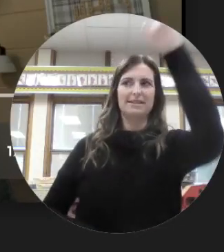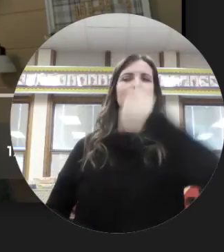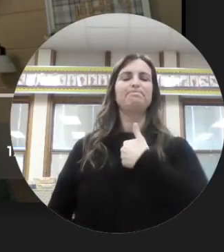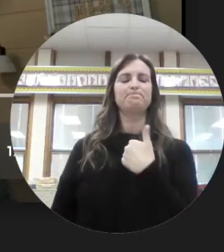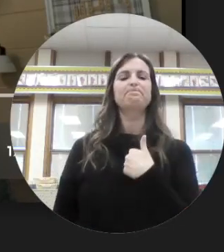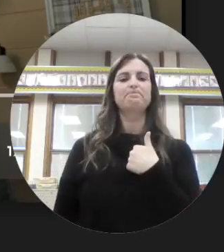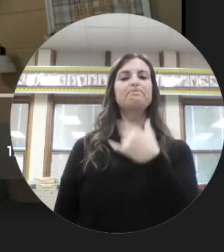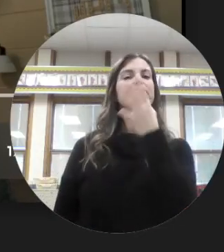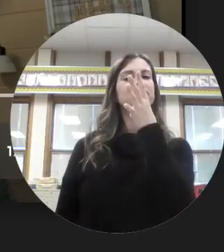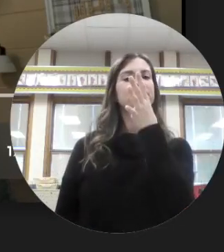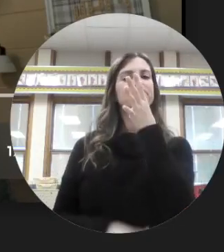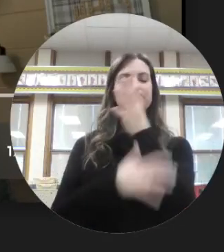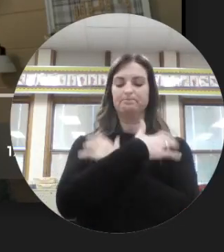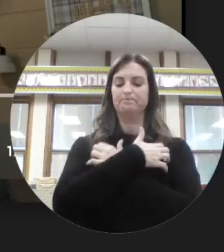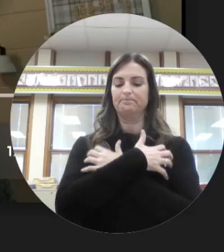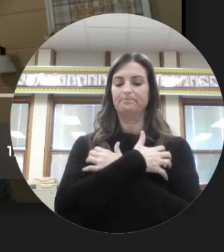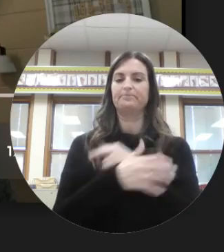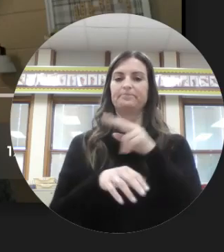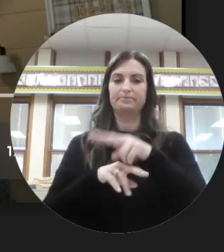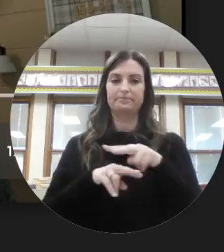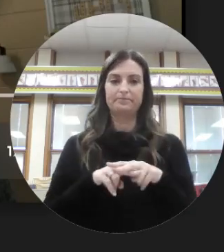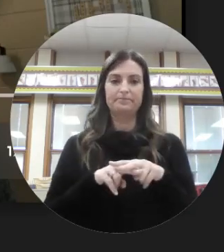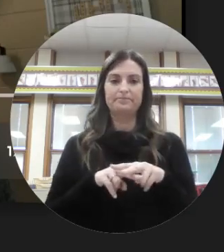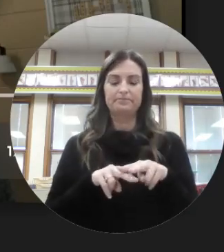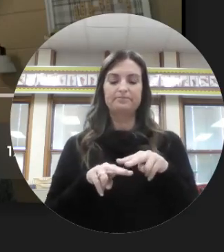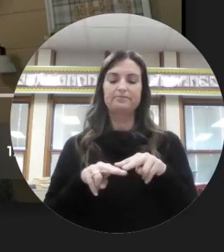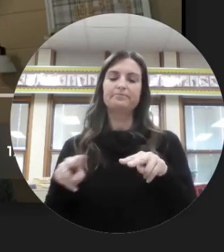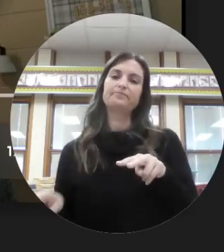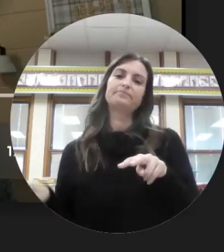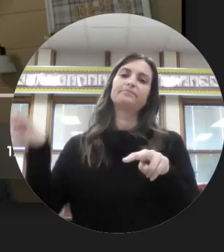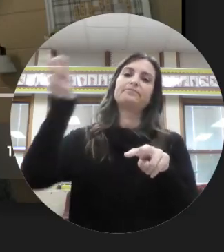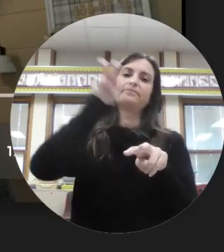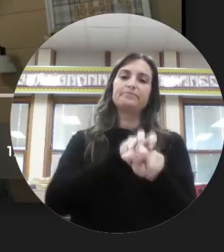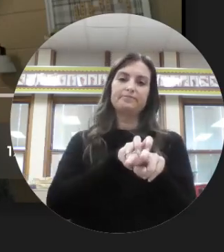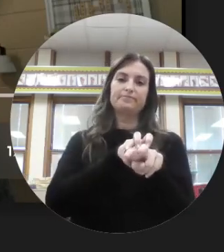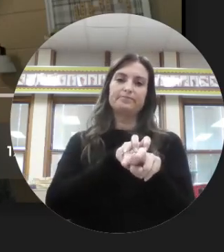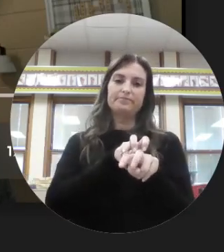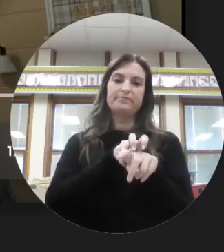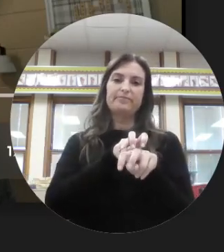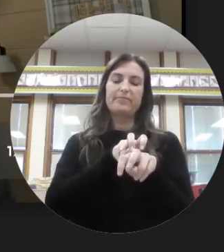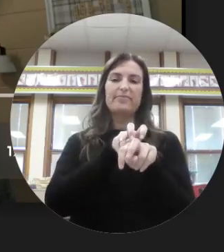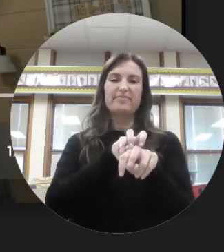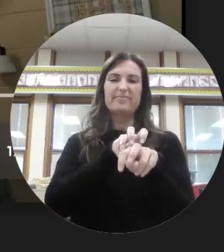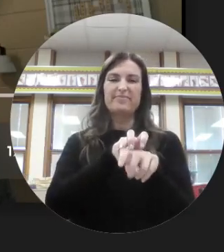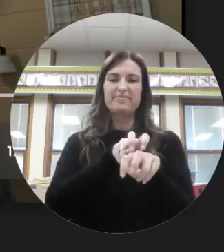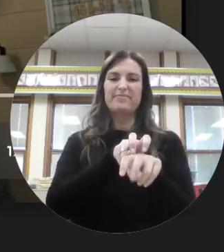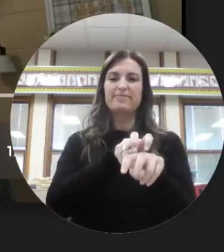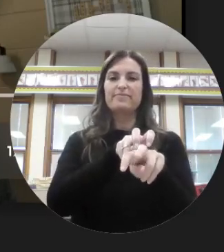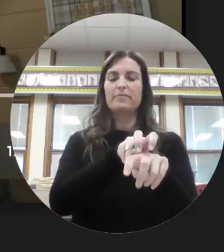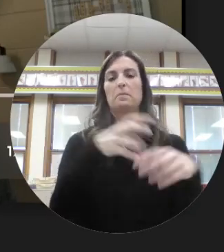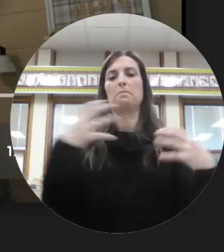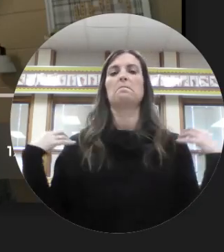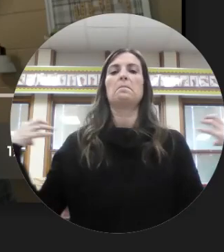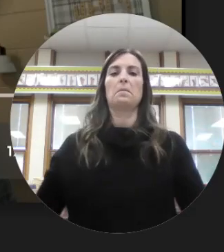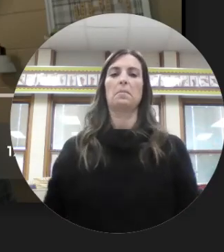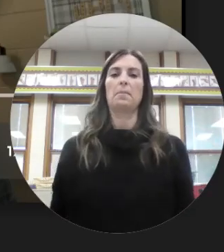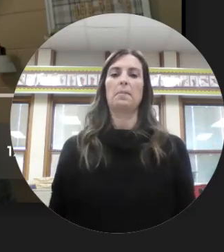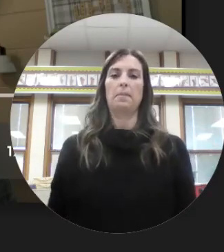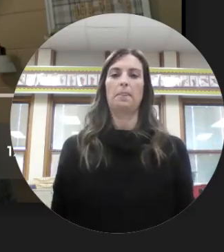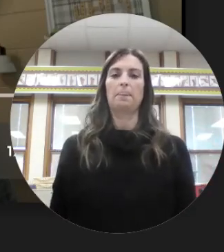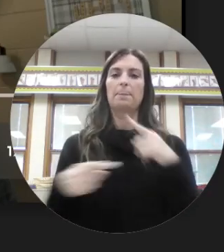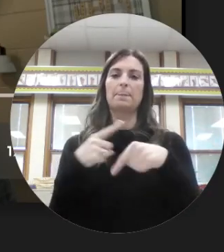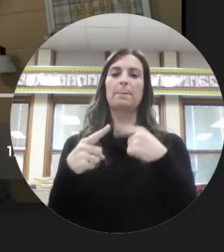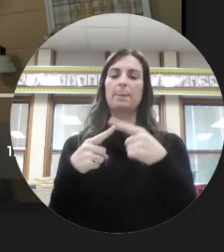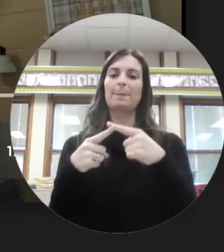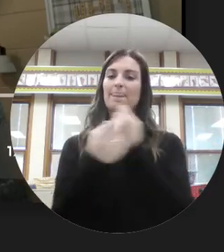Bear lay flat on the ground while her cubs boosted Roz onto her back. Then Bright Bill fluttered onto the bear's broad shoulders, and when they were